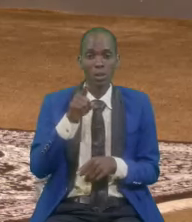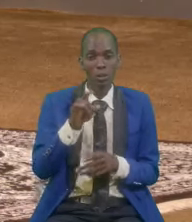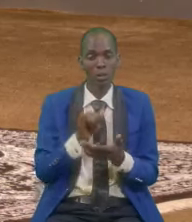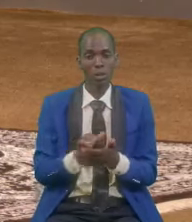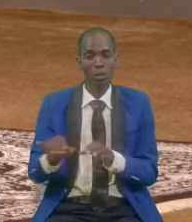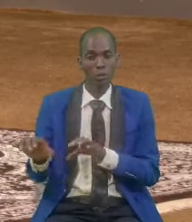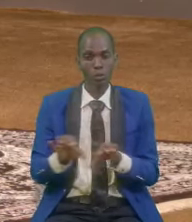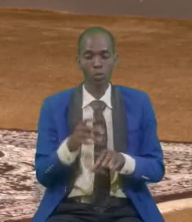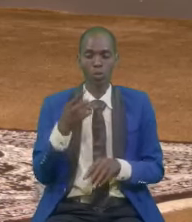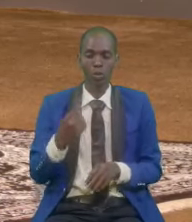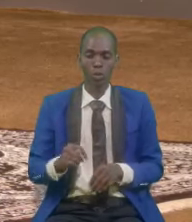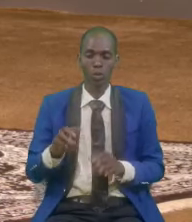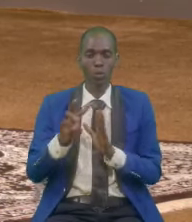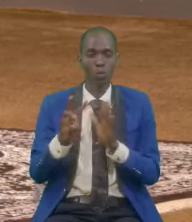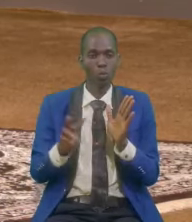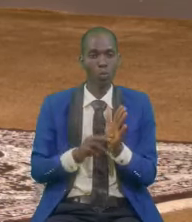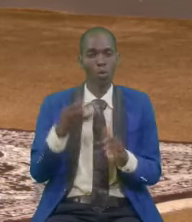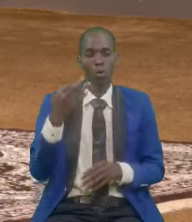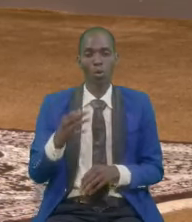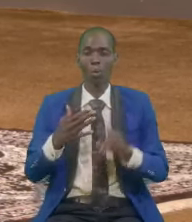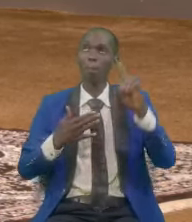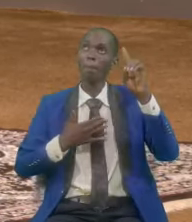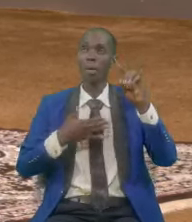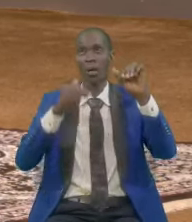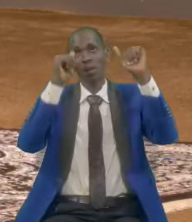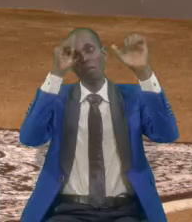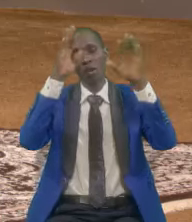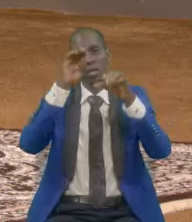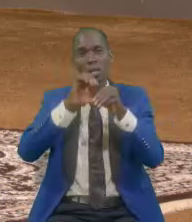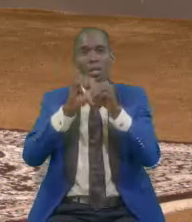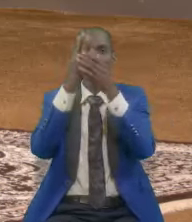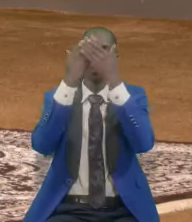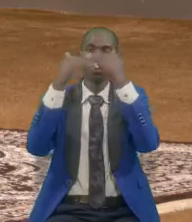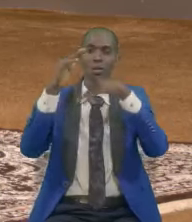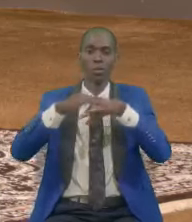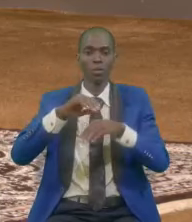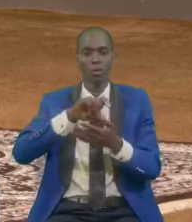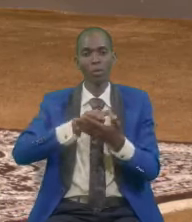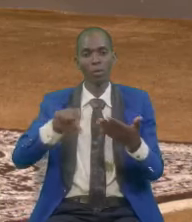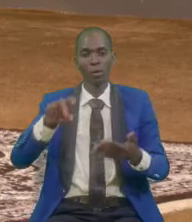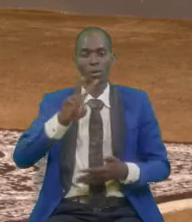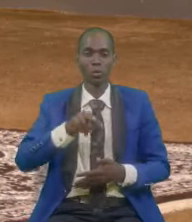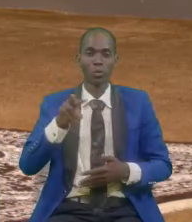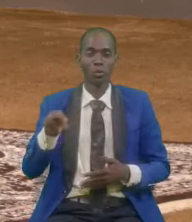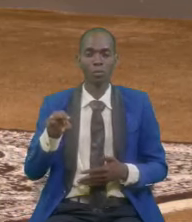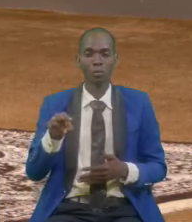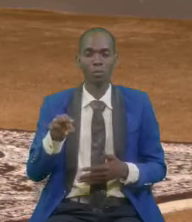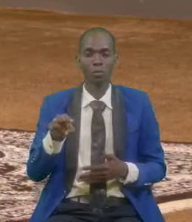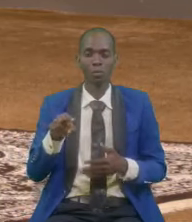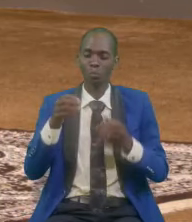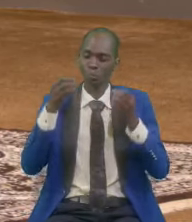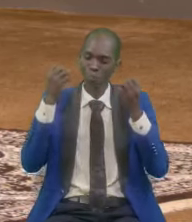the will of my Father which is in heaven. Look at verse 22. In verse 22,